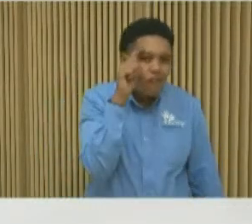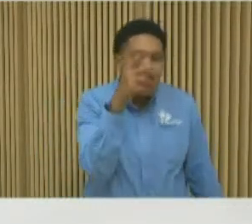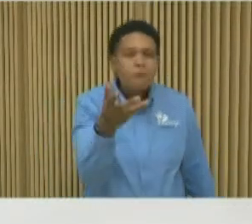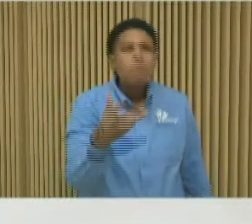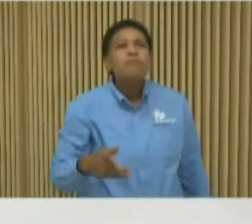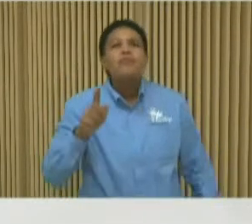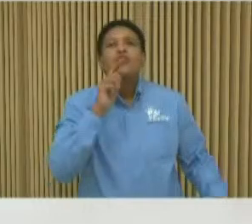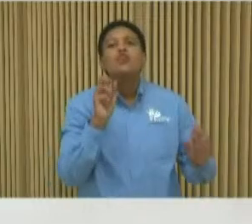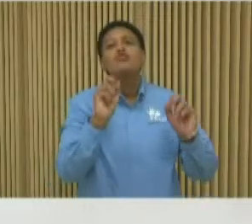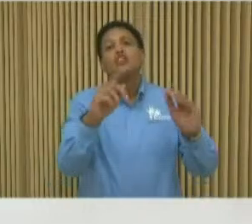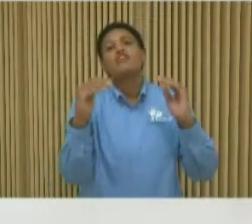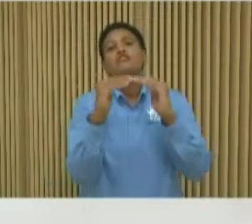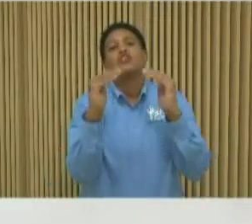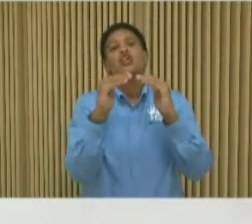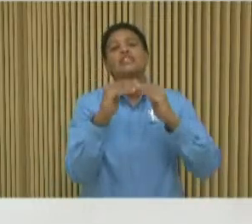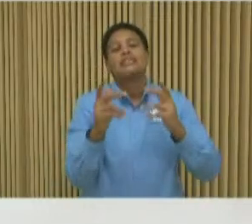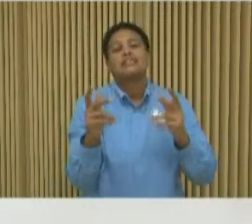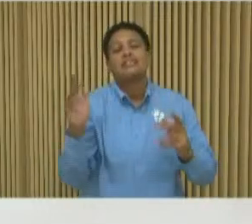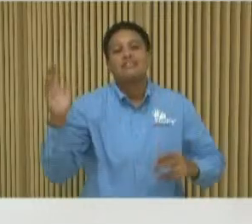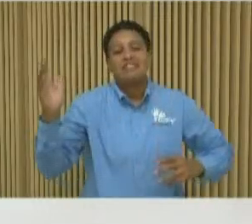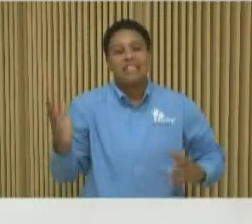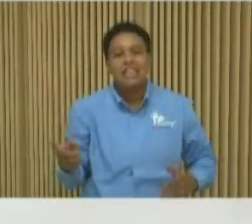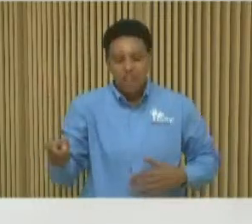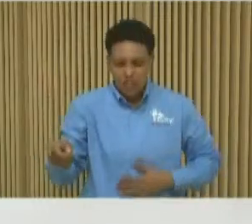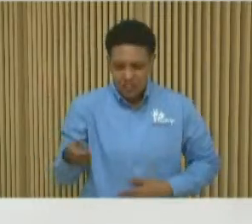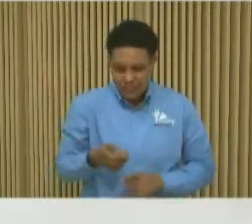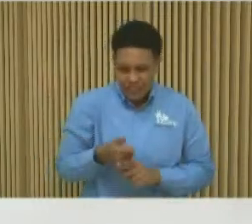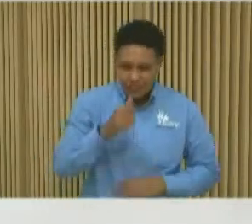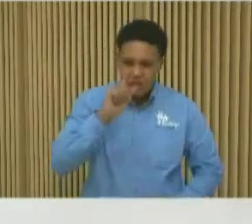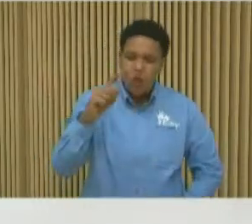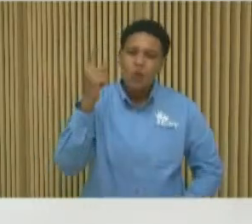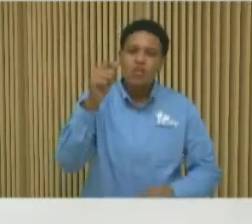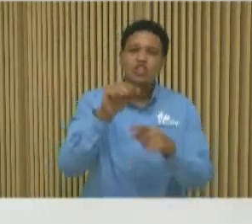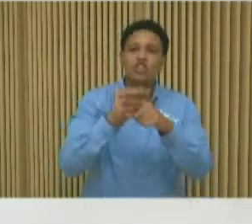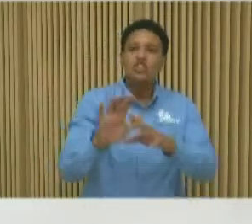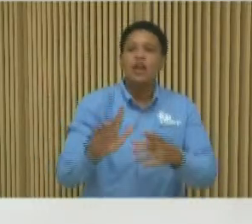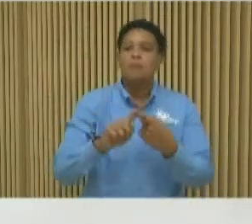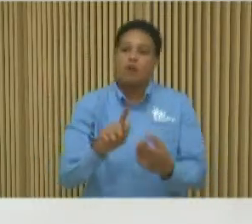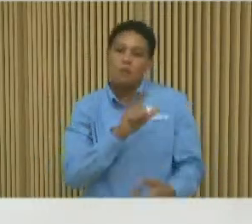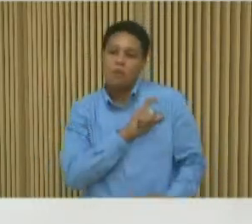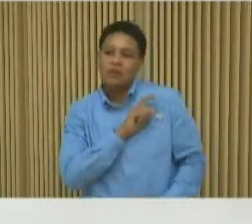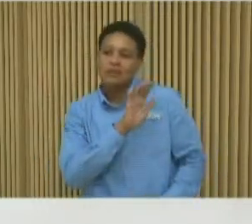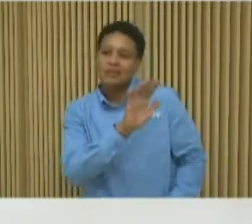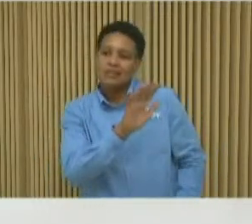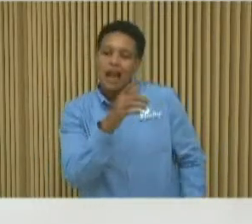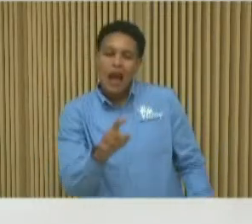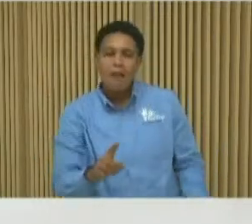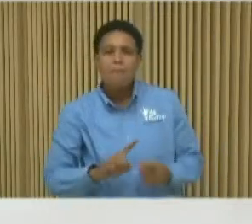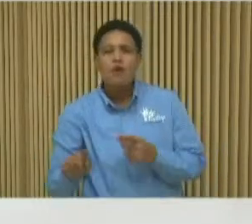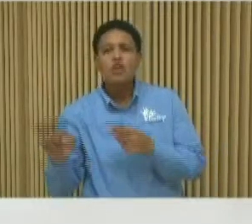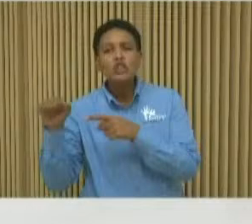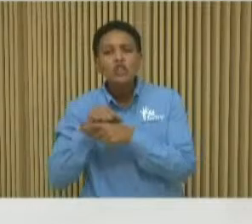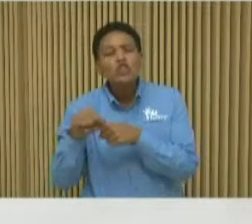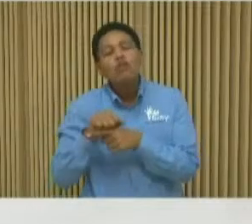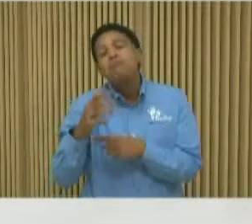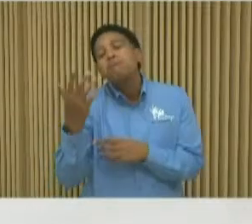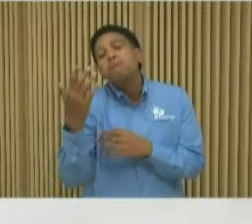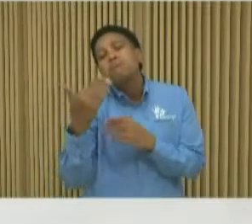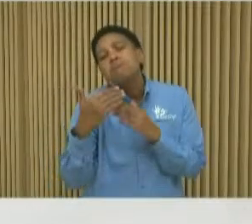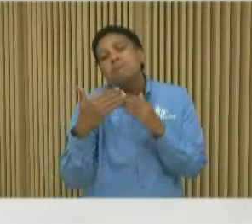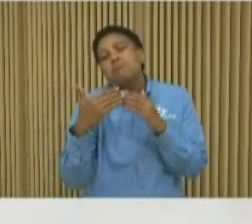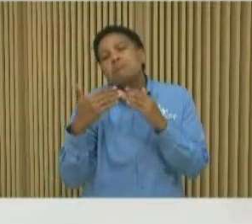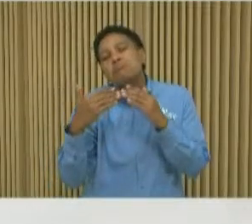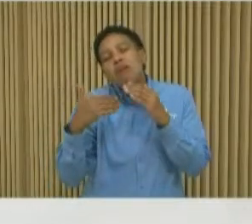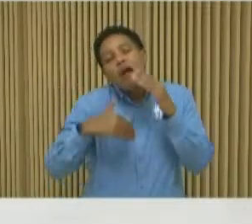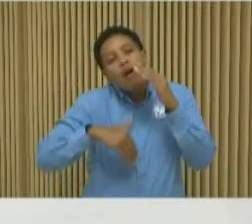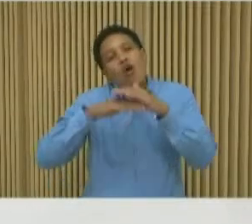the restorative justice facilitator is not only to train as many police as possible, but to train at least 3